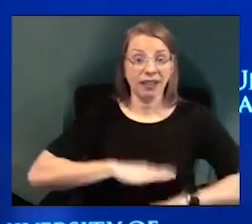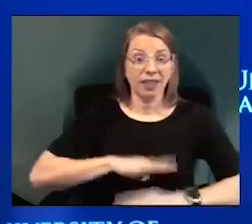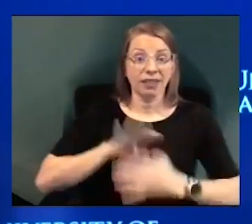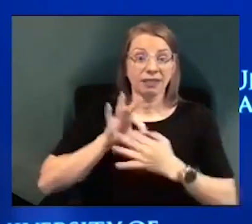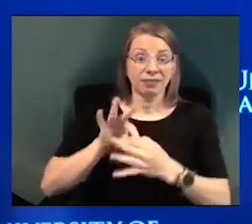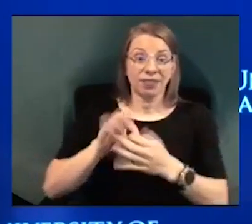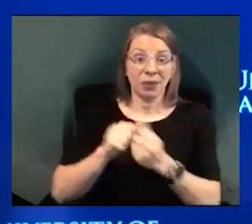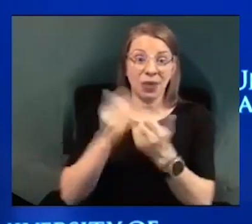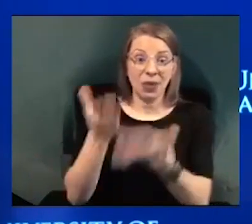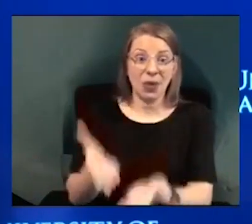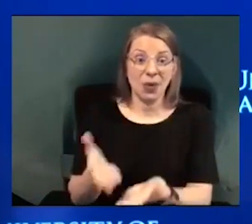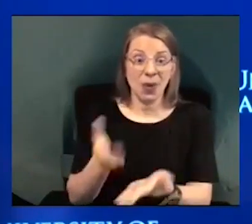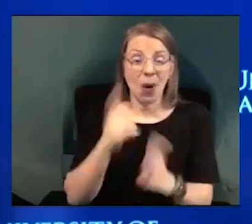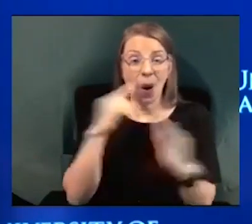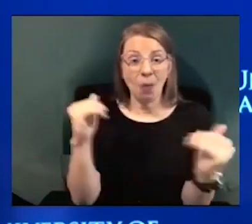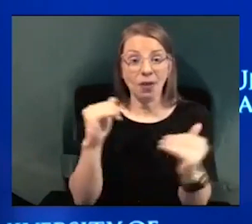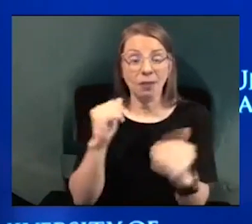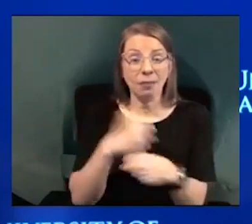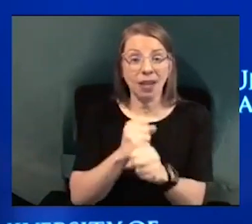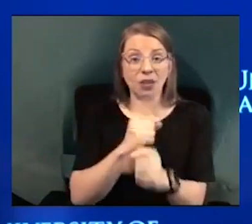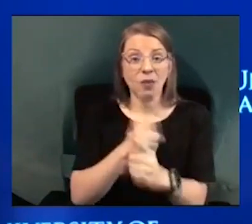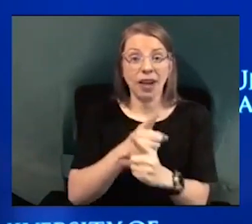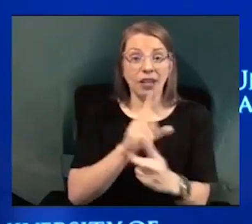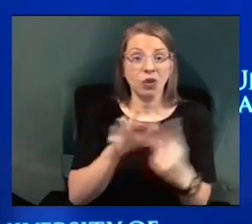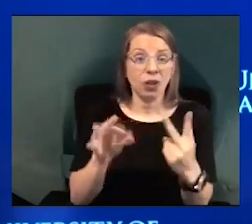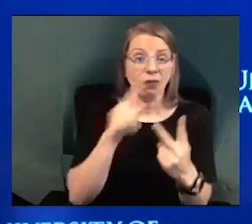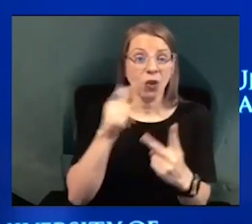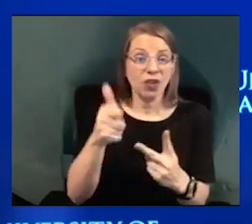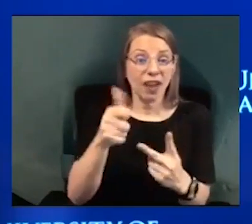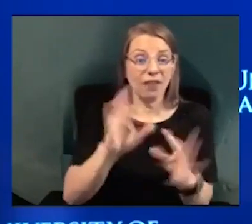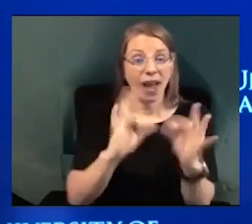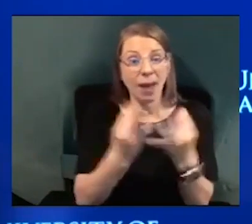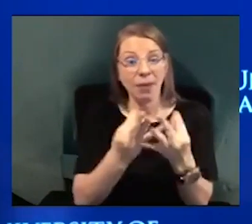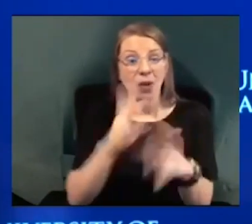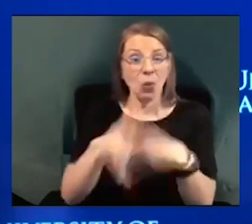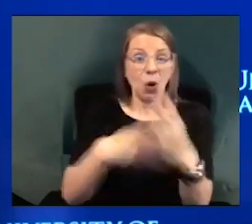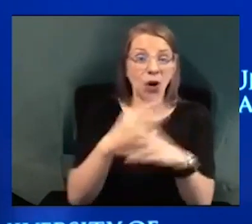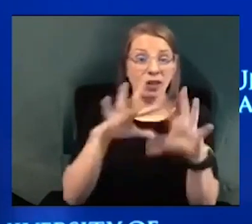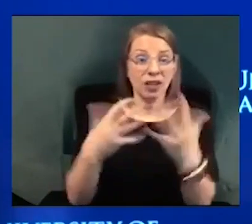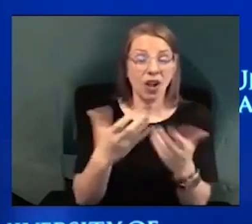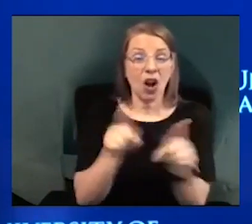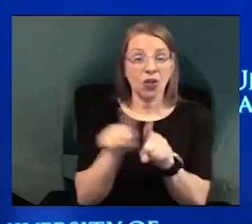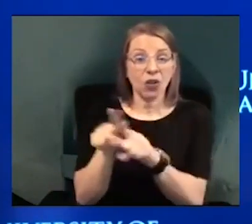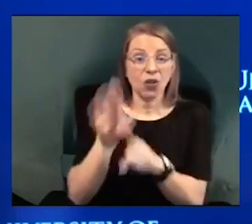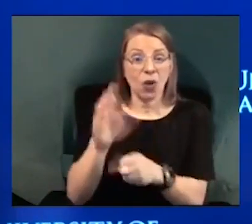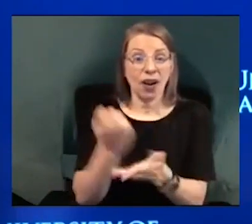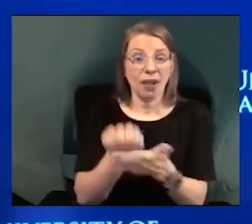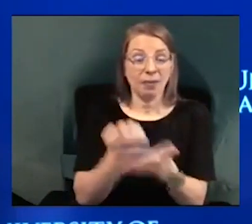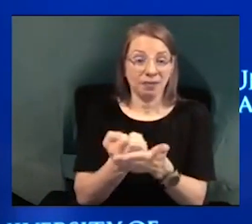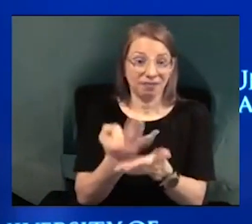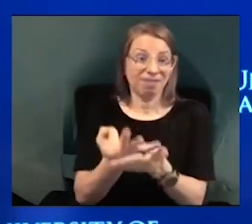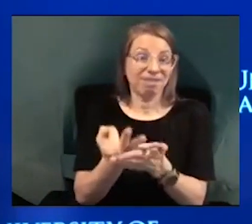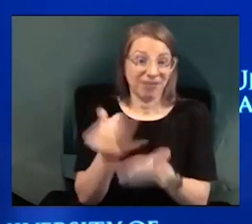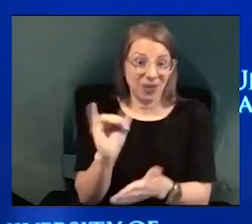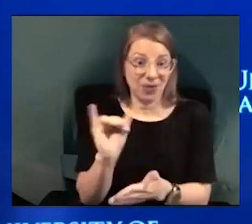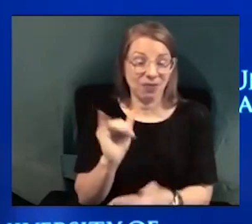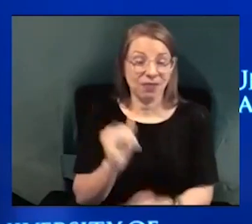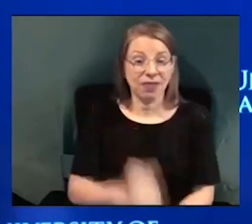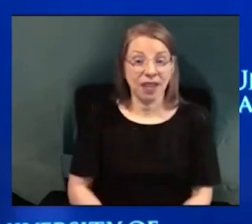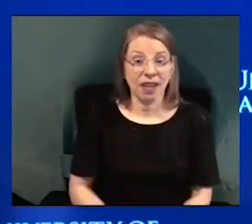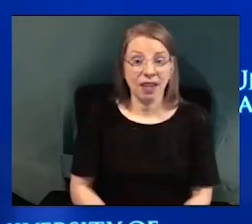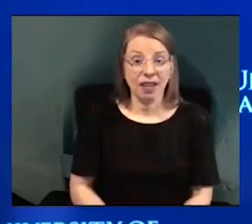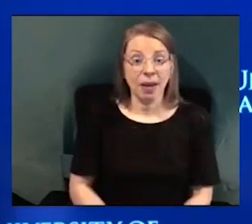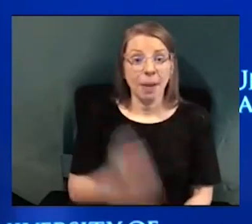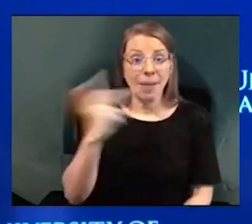yourself, your family, the world, and yes, even your own pocketbook. We'll be back tomorrow to answer the questions. And while there's